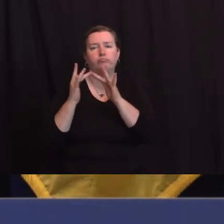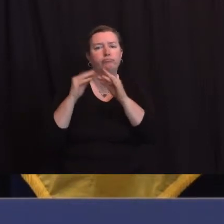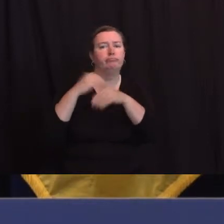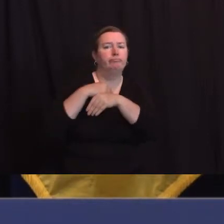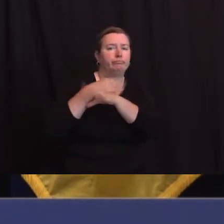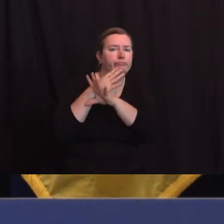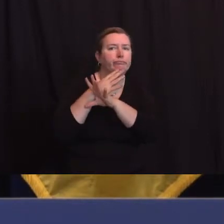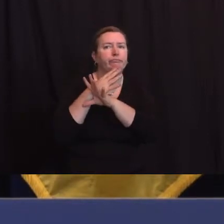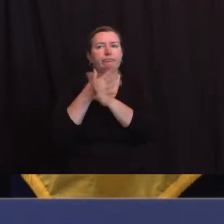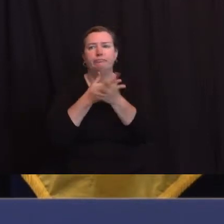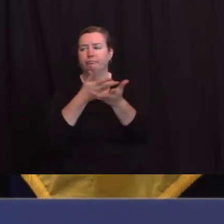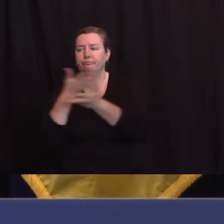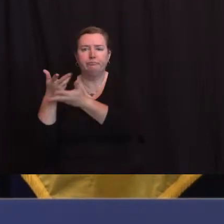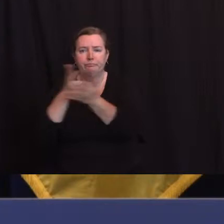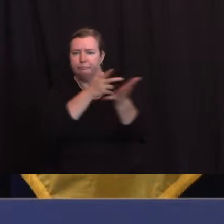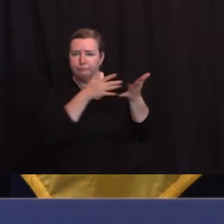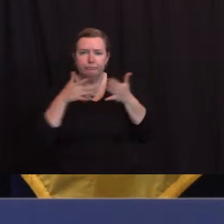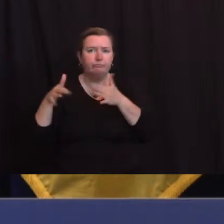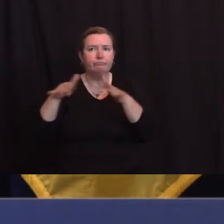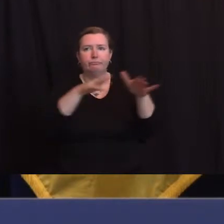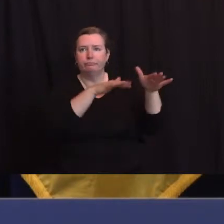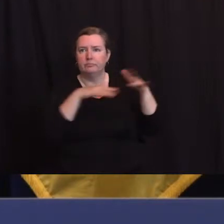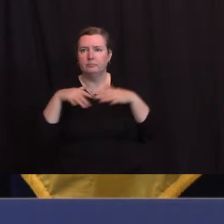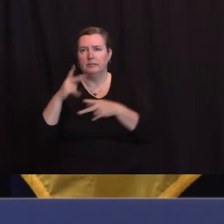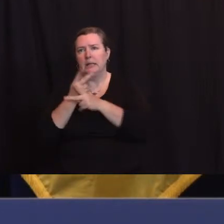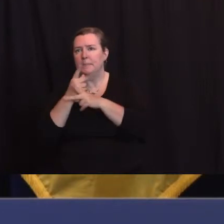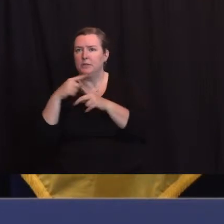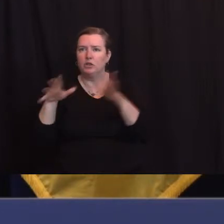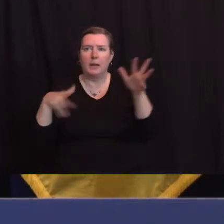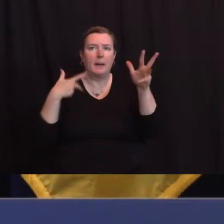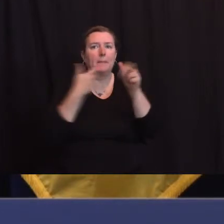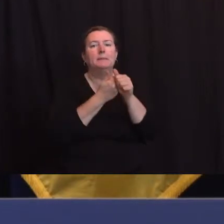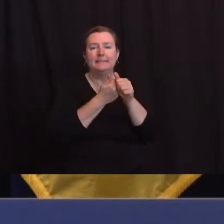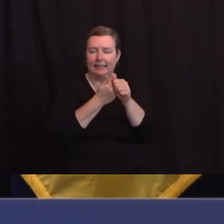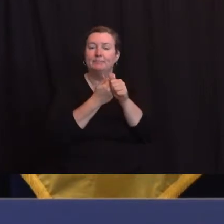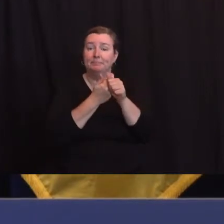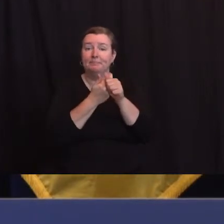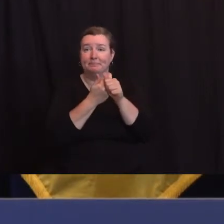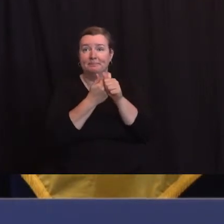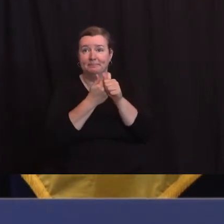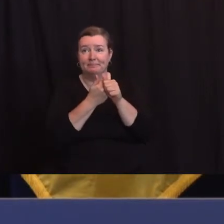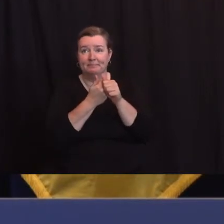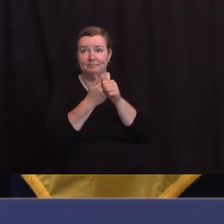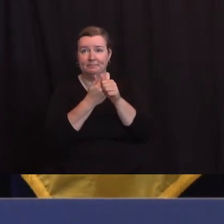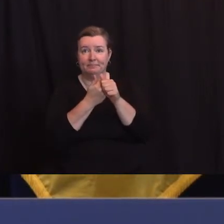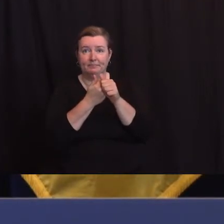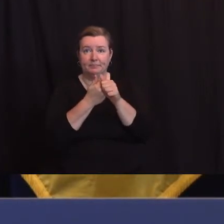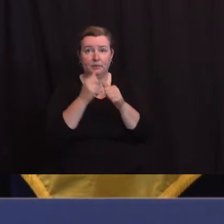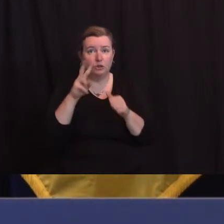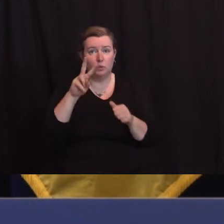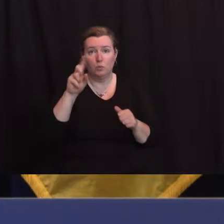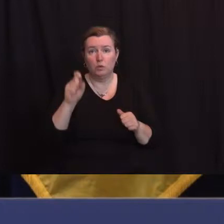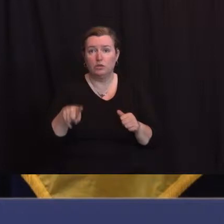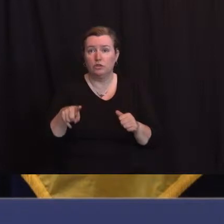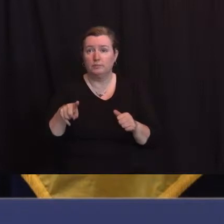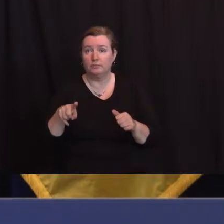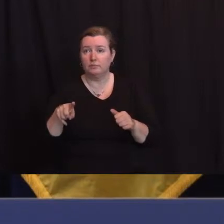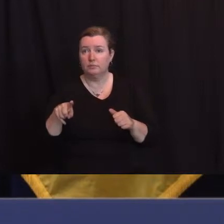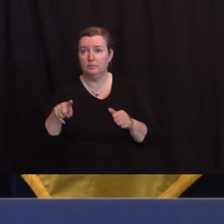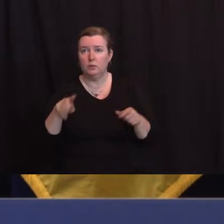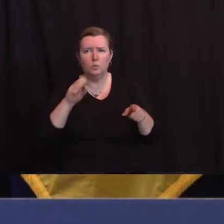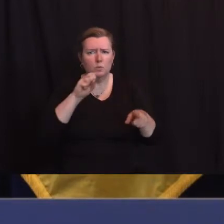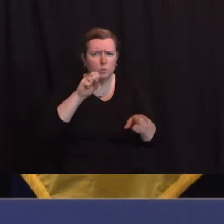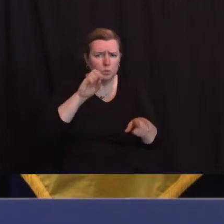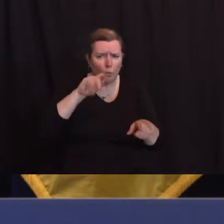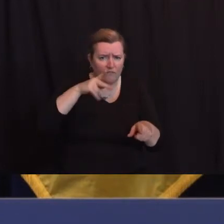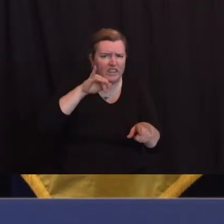engagement just to make sure folks are getting as up-to-date information as possible. We have 2 questions. Sophie, you got one for you to follow up on the deaths in June,